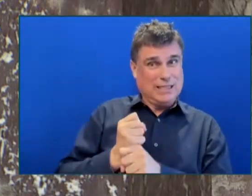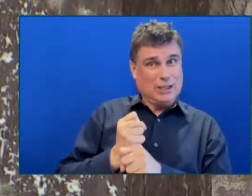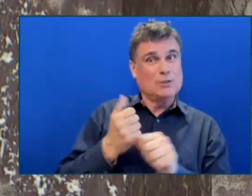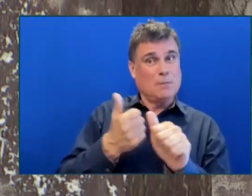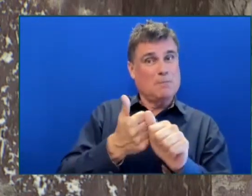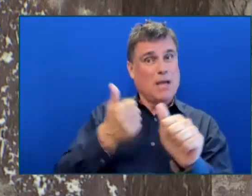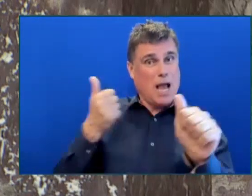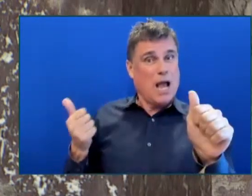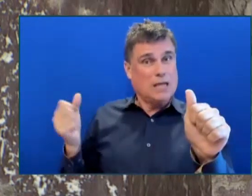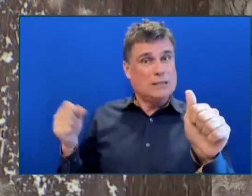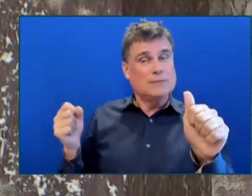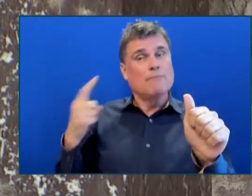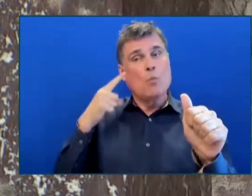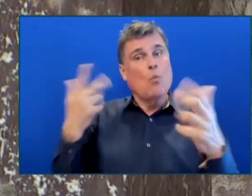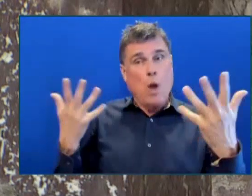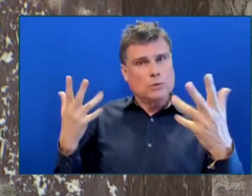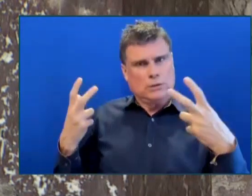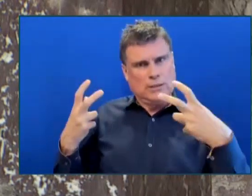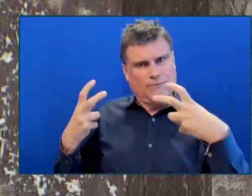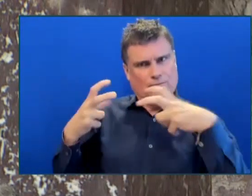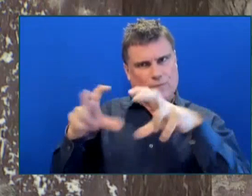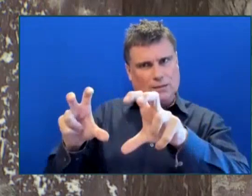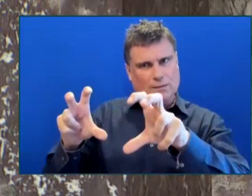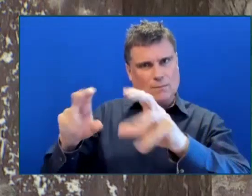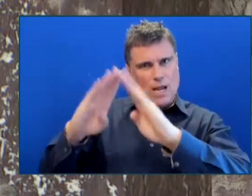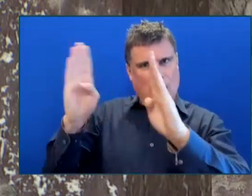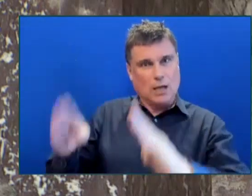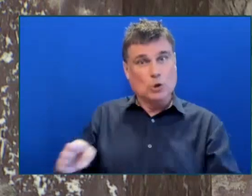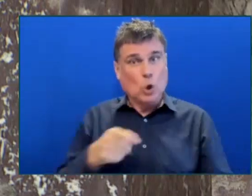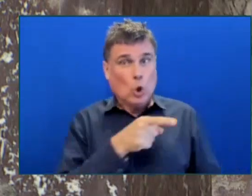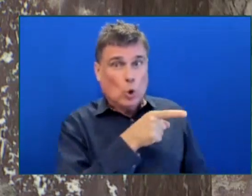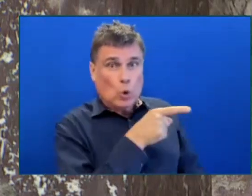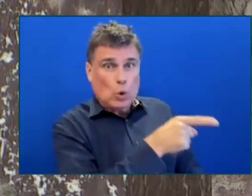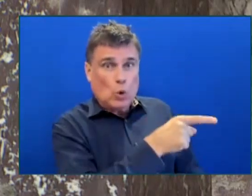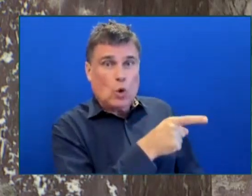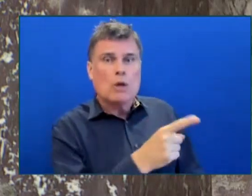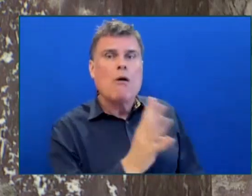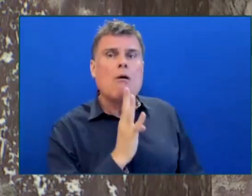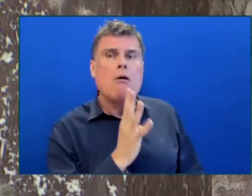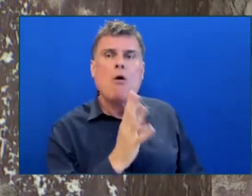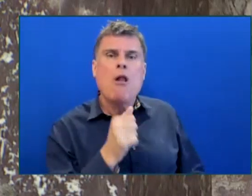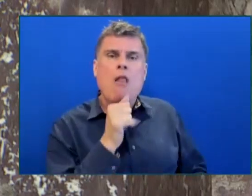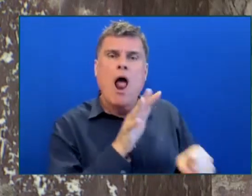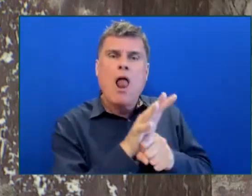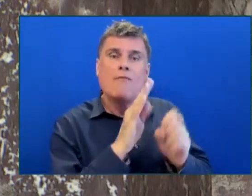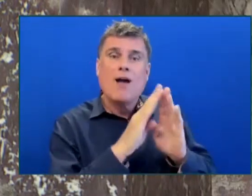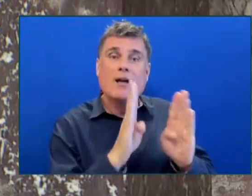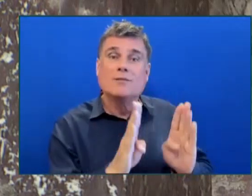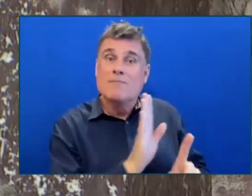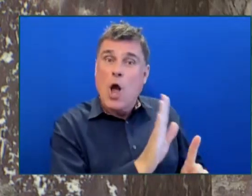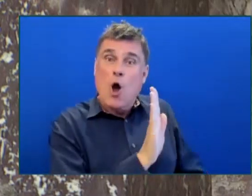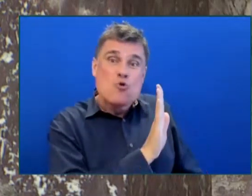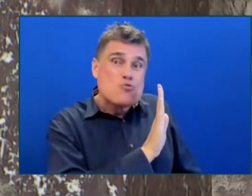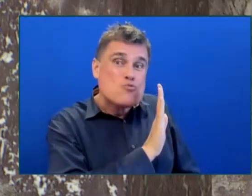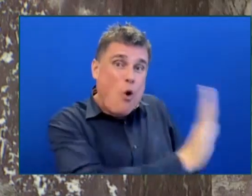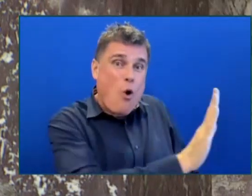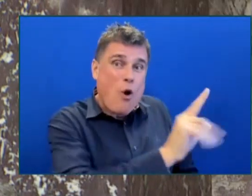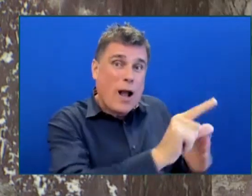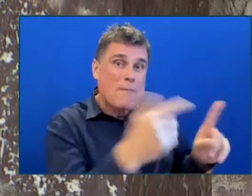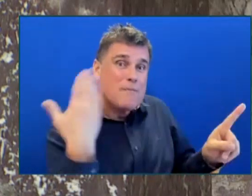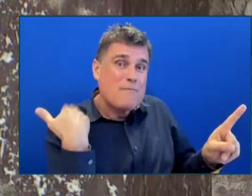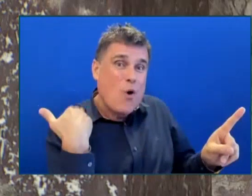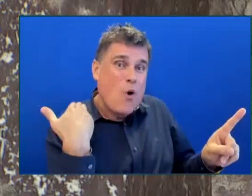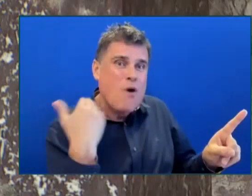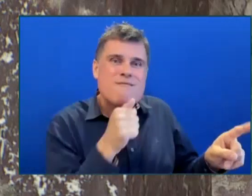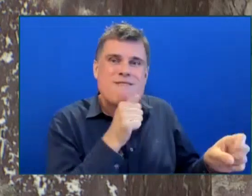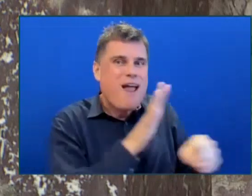enough housing now, but when they were on this side of the House, they weren't making the investments in housing that's required to ensure we can build affordable housing, Honourable Speaker. They